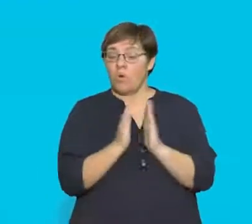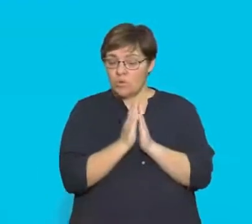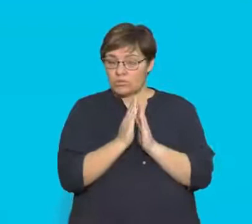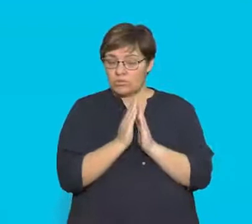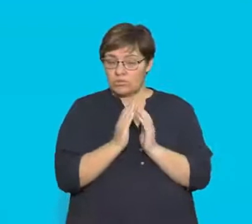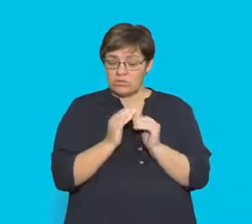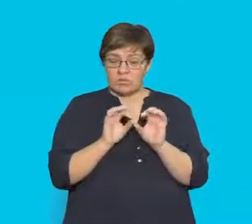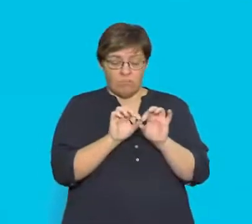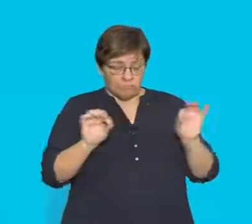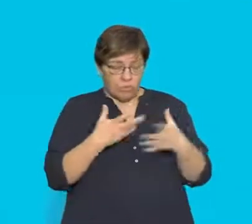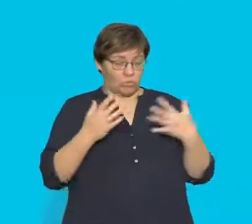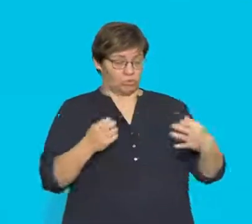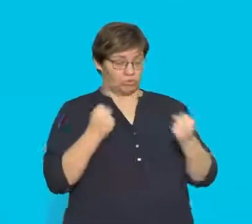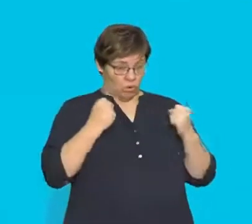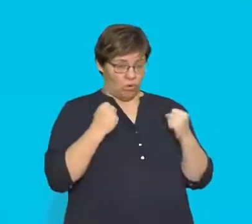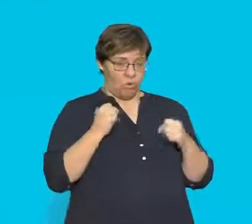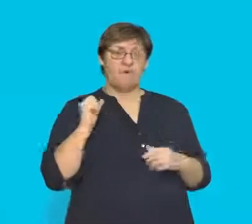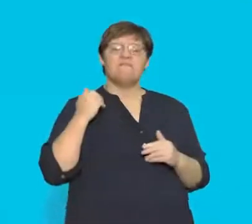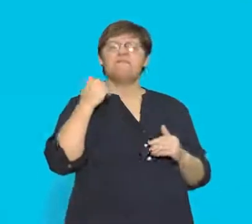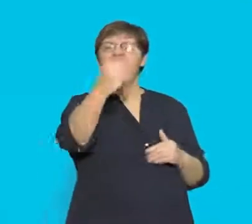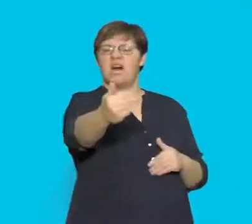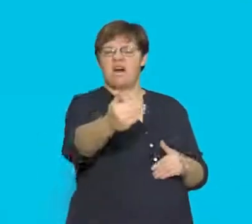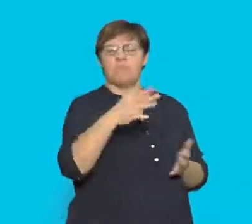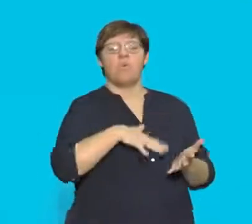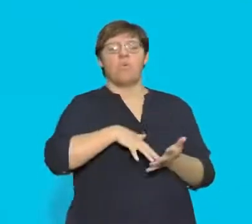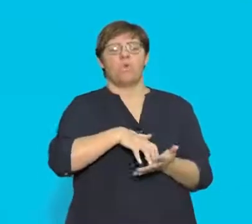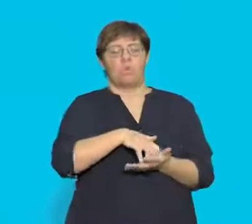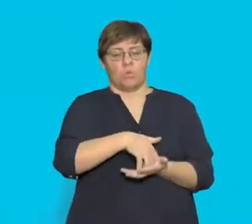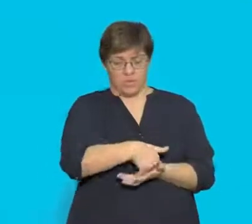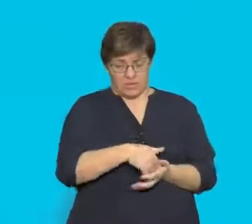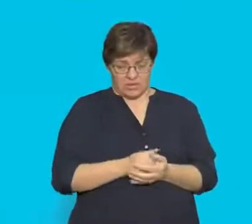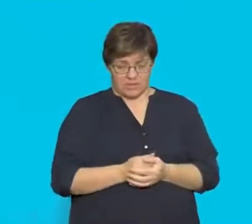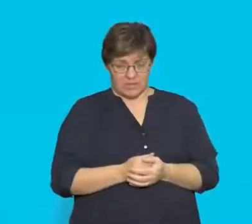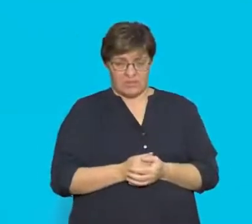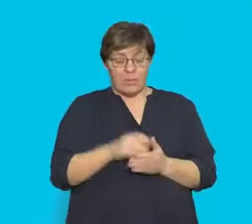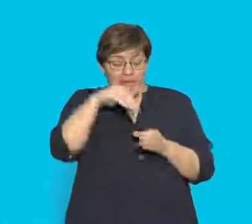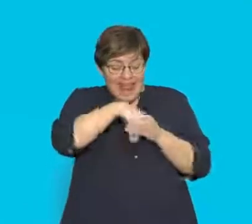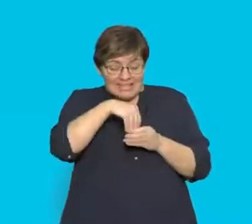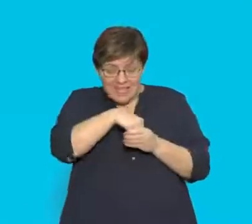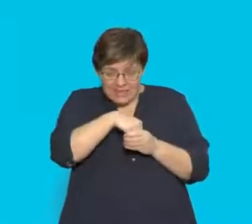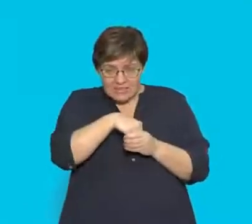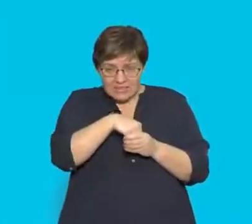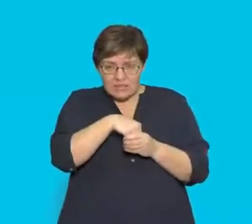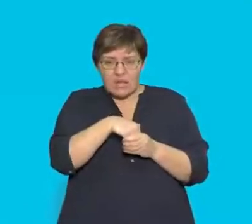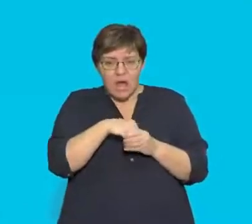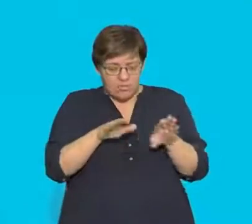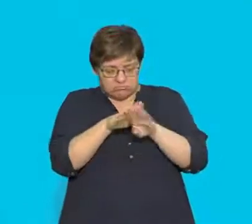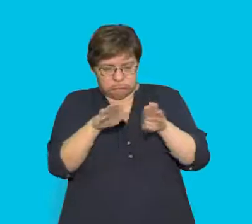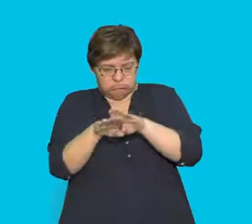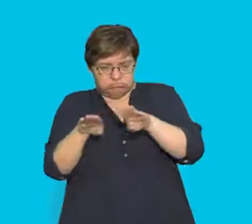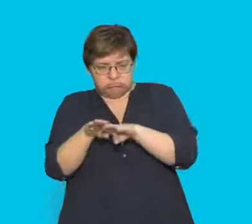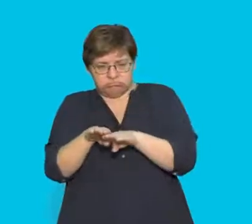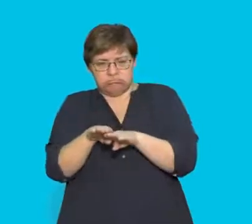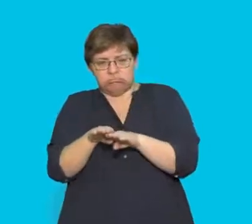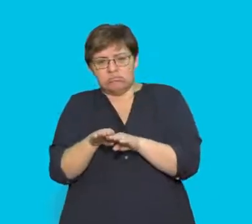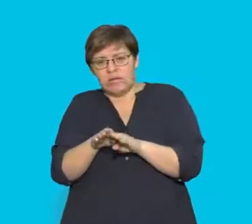close to the piece of wire, quite strong. Far away, weaker and weaker. But on the inside, there's an